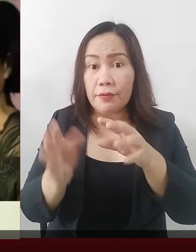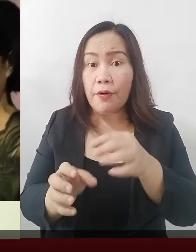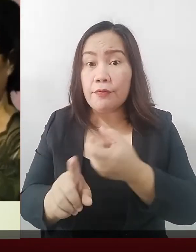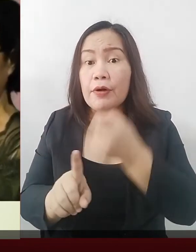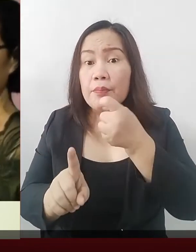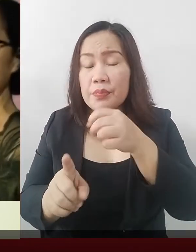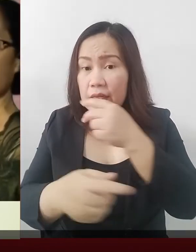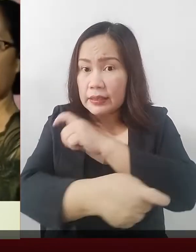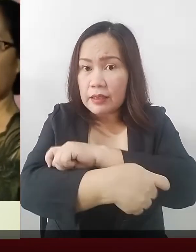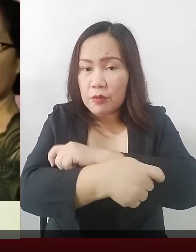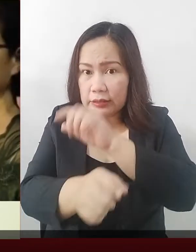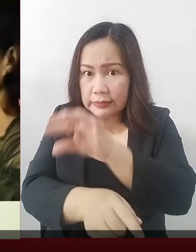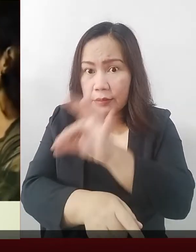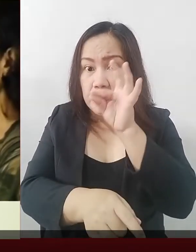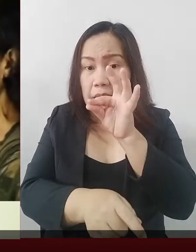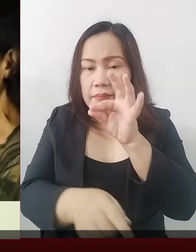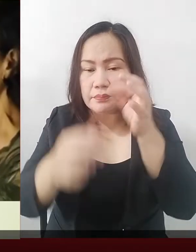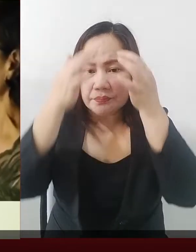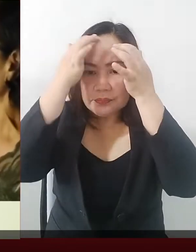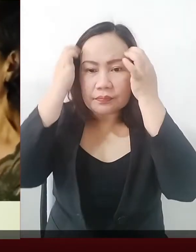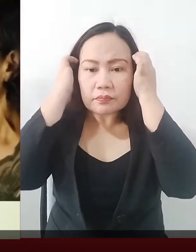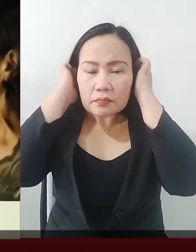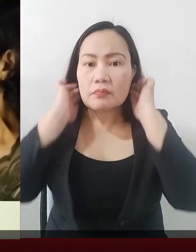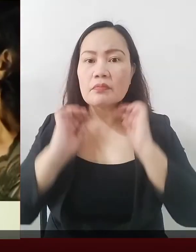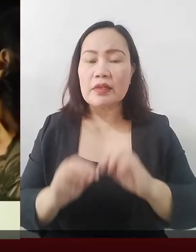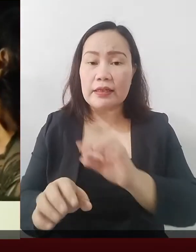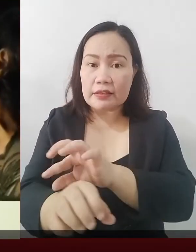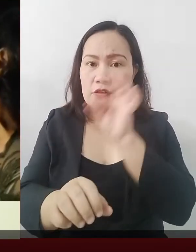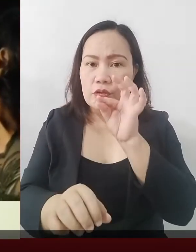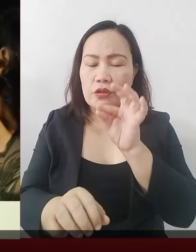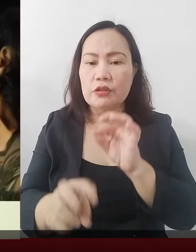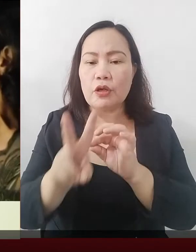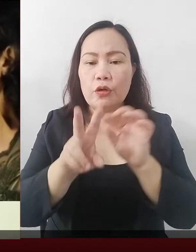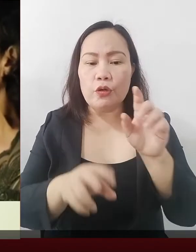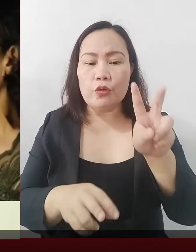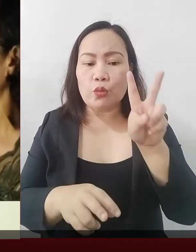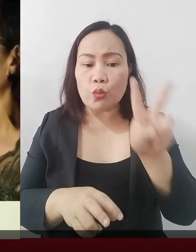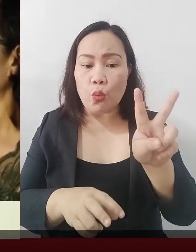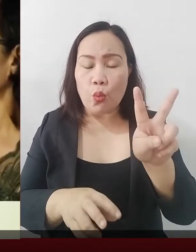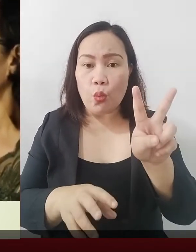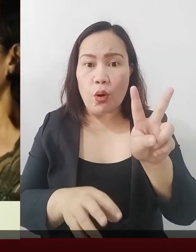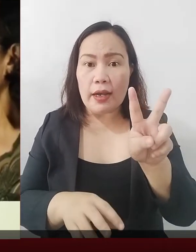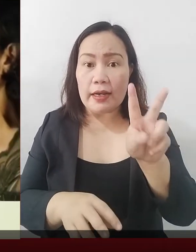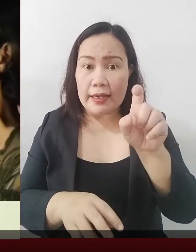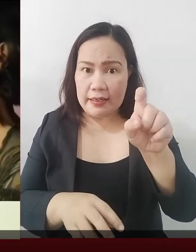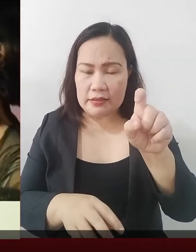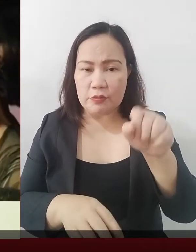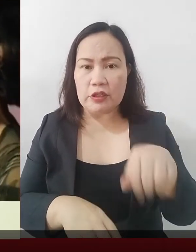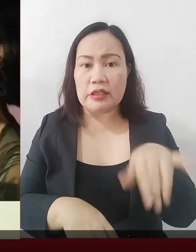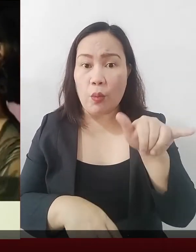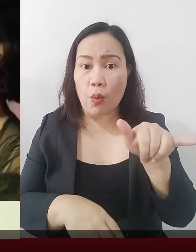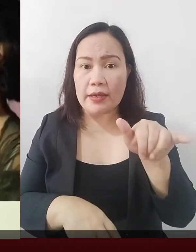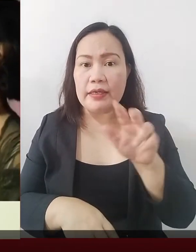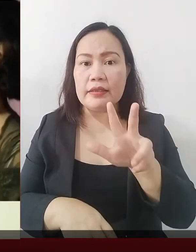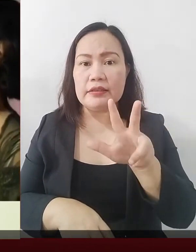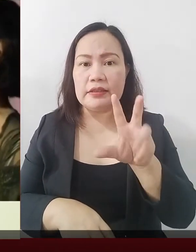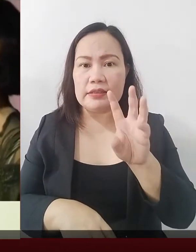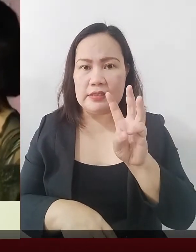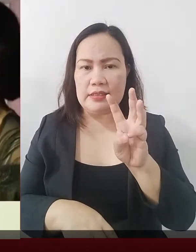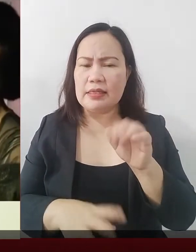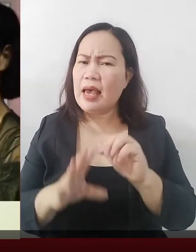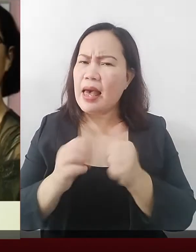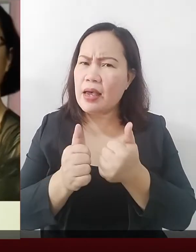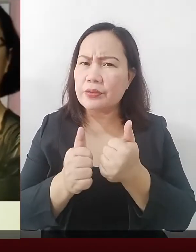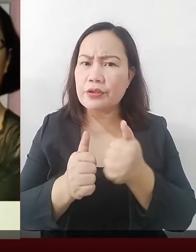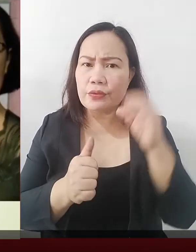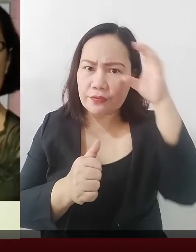values in the table. Let's choose 2 and 36. How